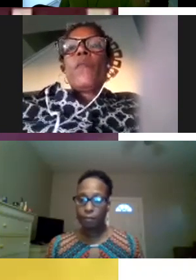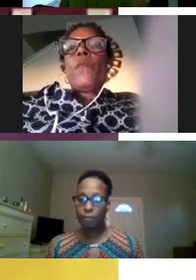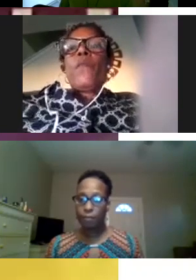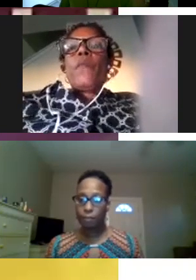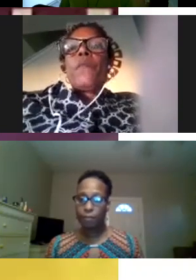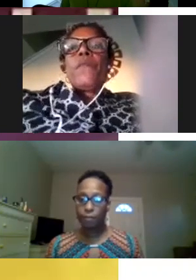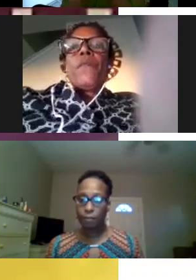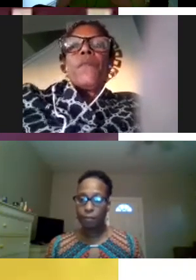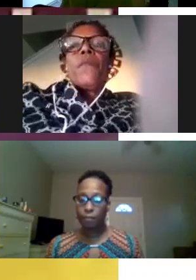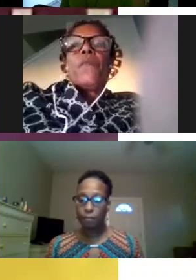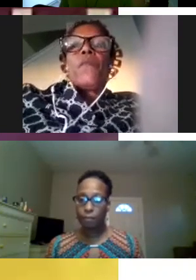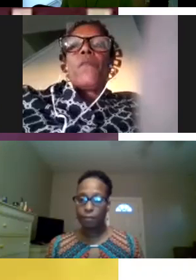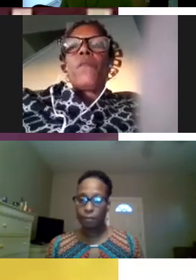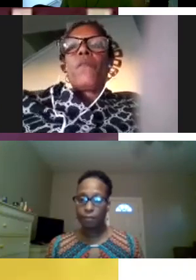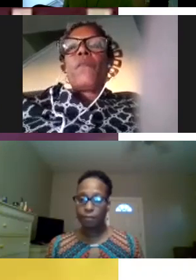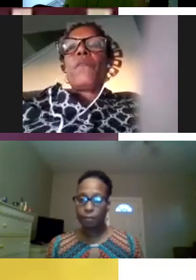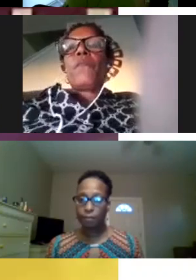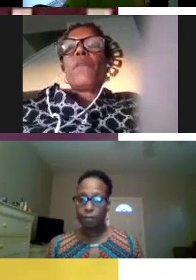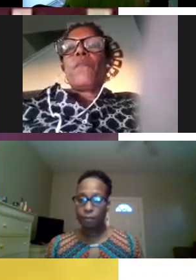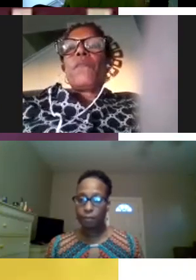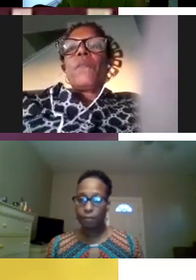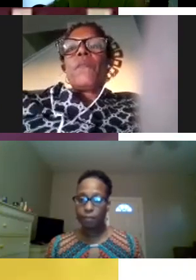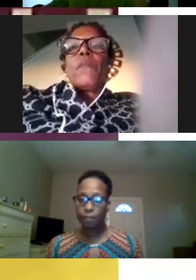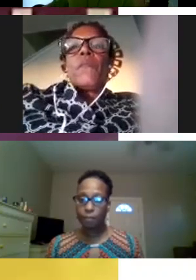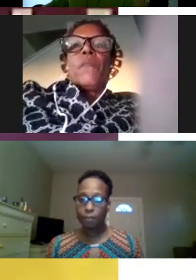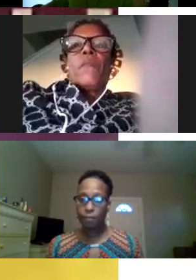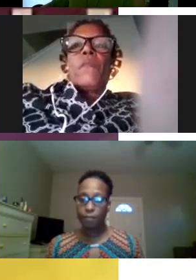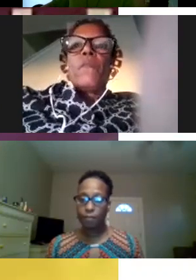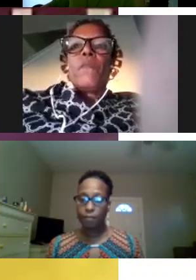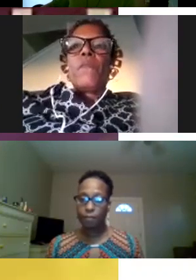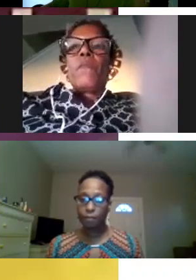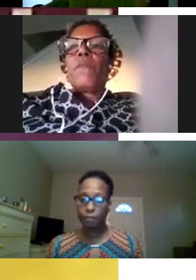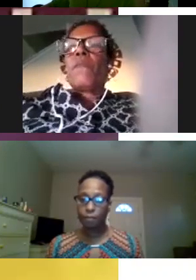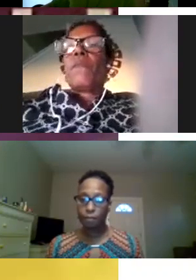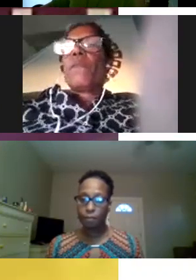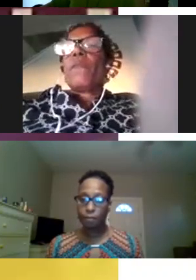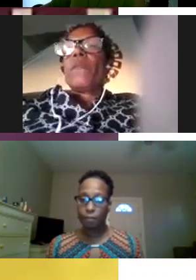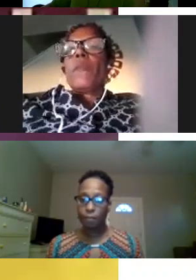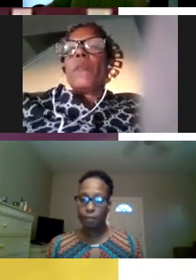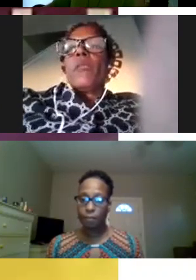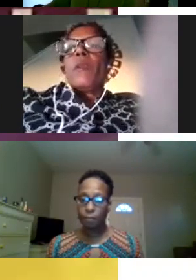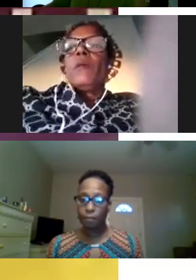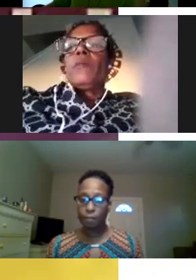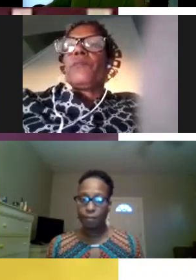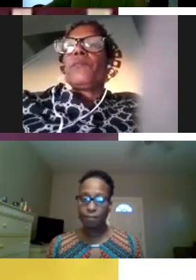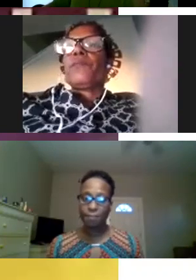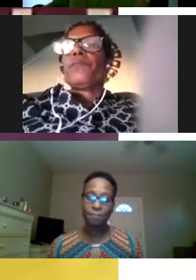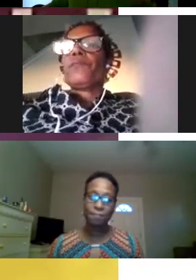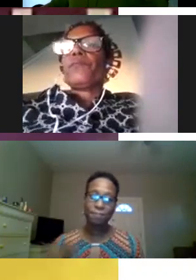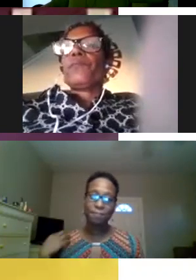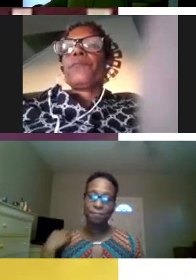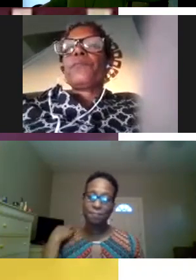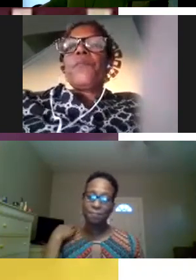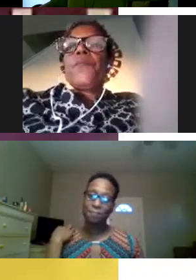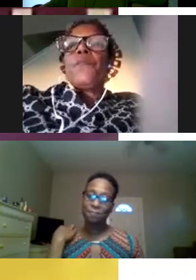How do we operationalize them and think about them from our own perspective? So Crystal, thank you for that great last thought